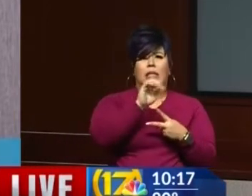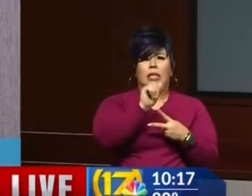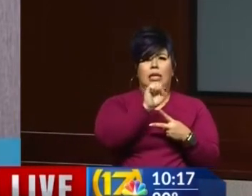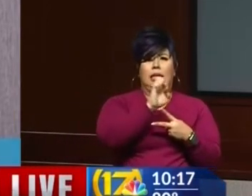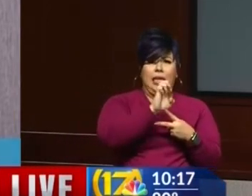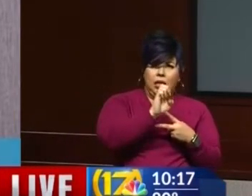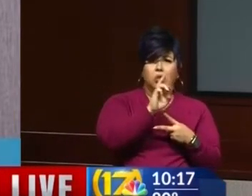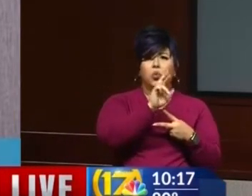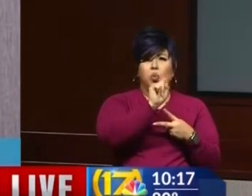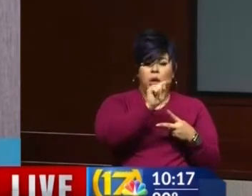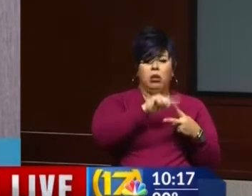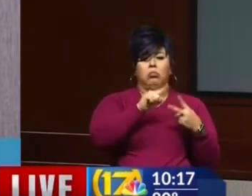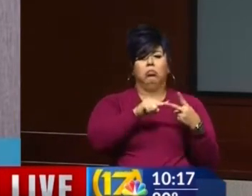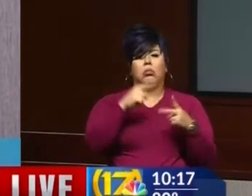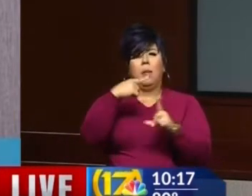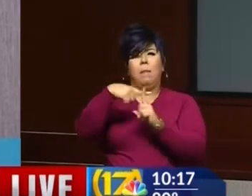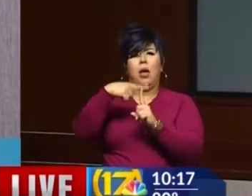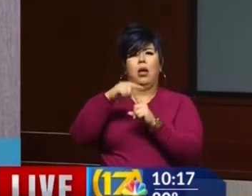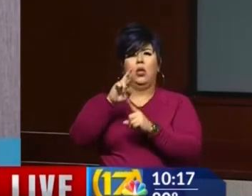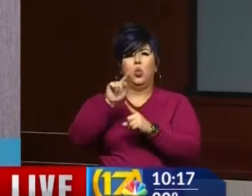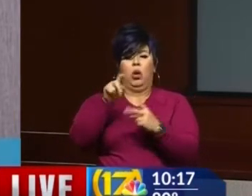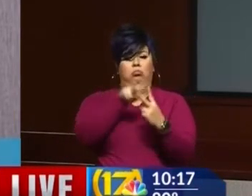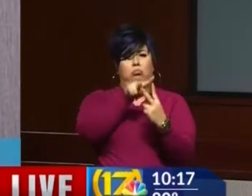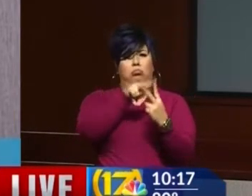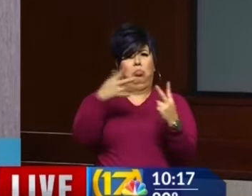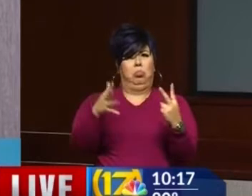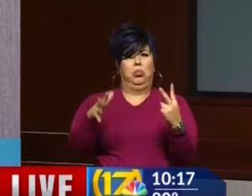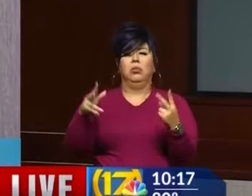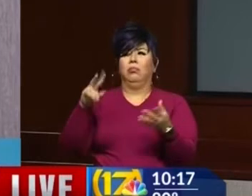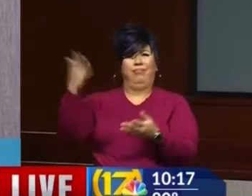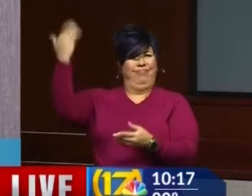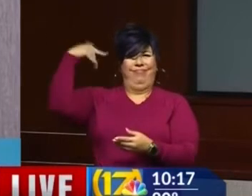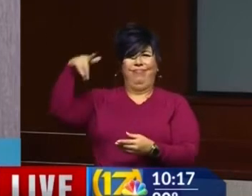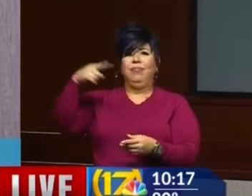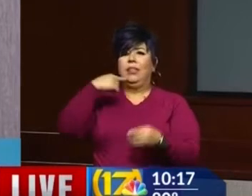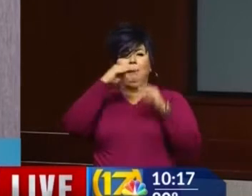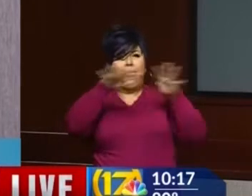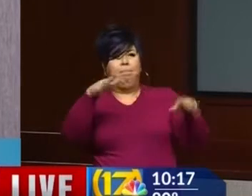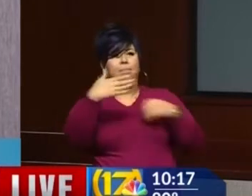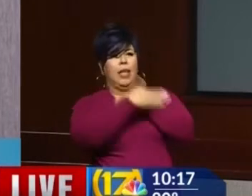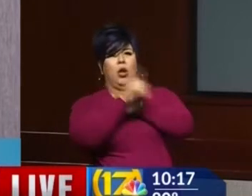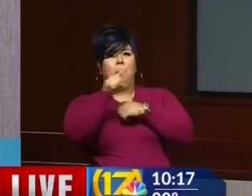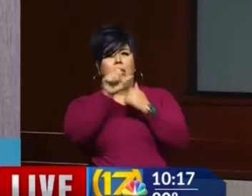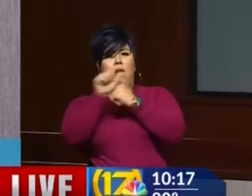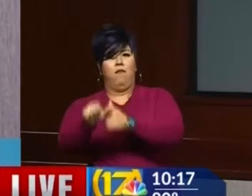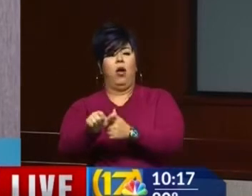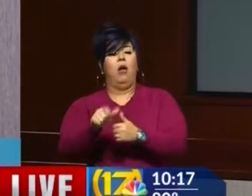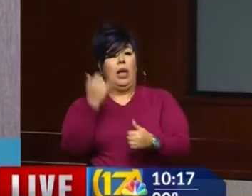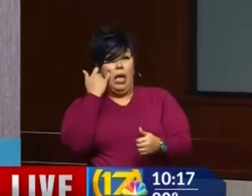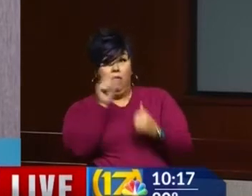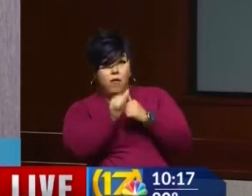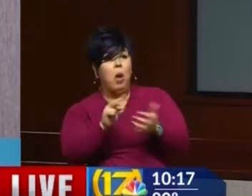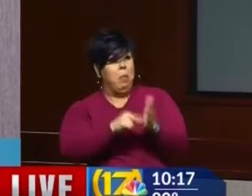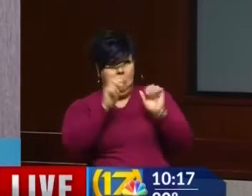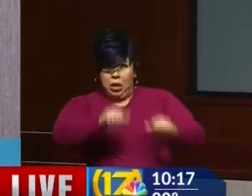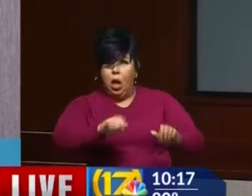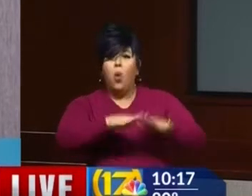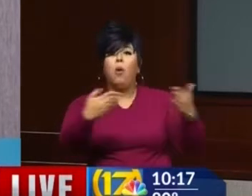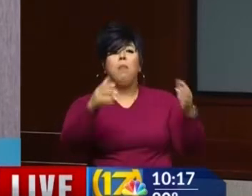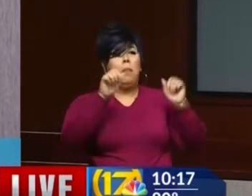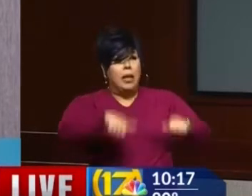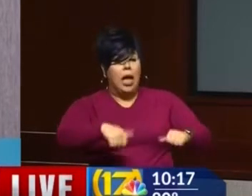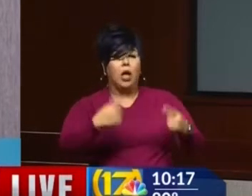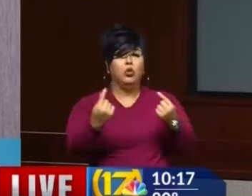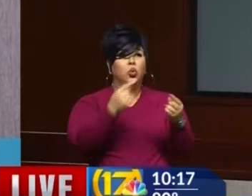less restrictive tiers that would allow for a measured reopening of businesses, schools, and other